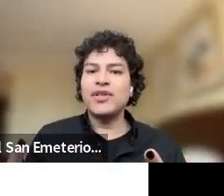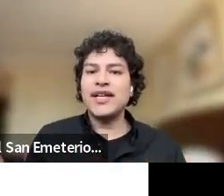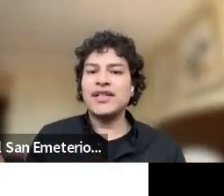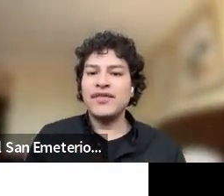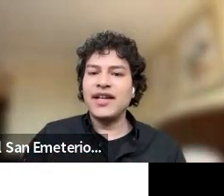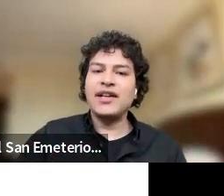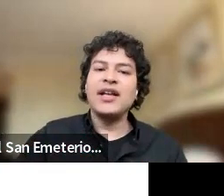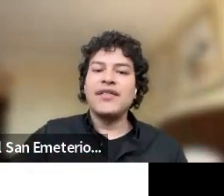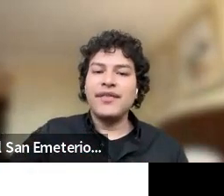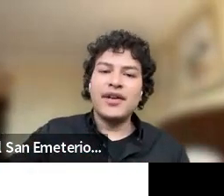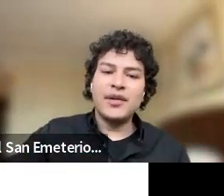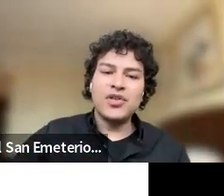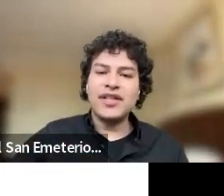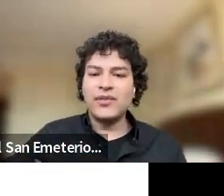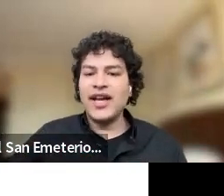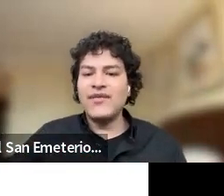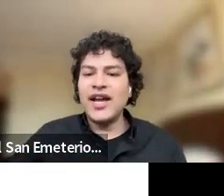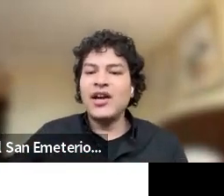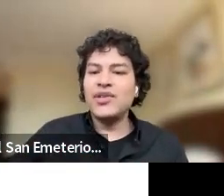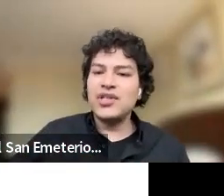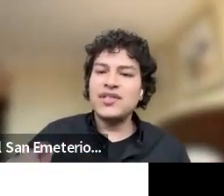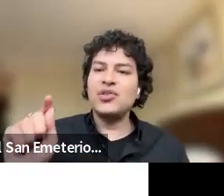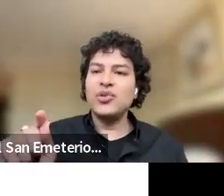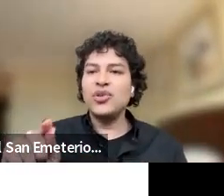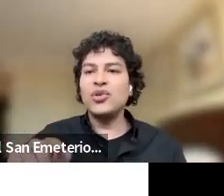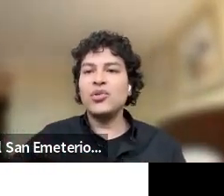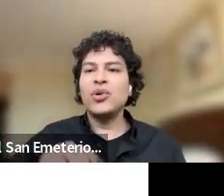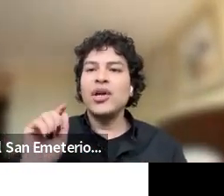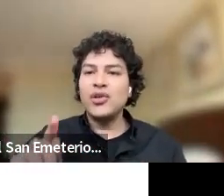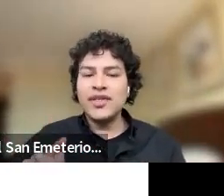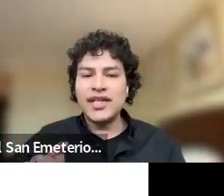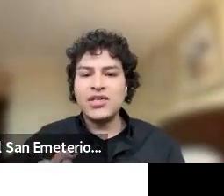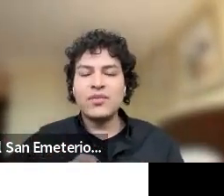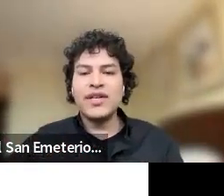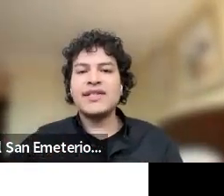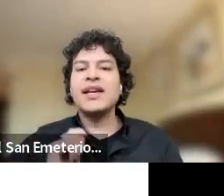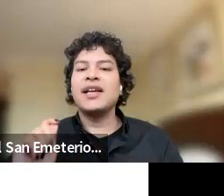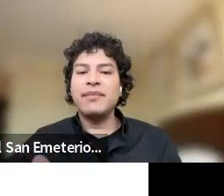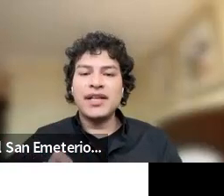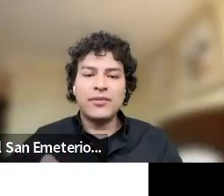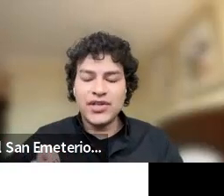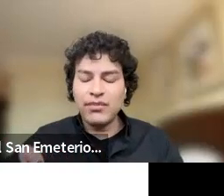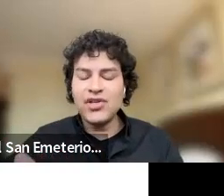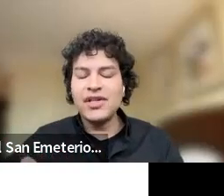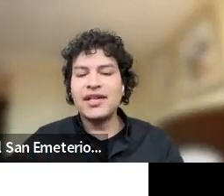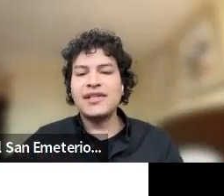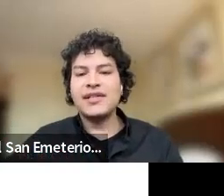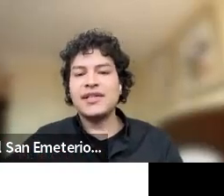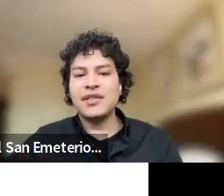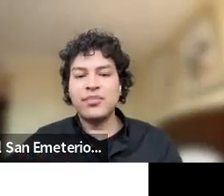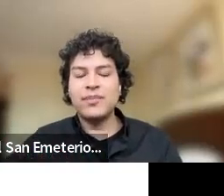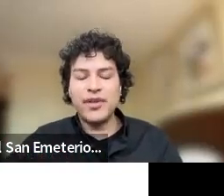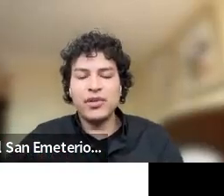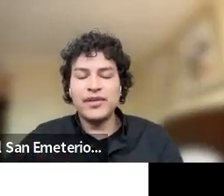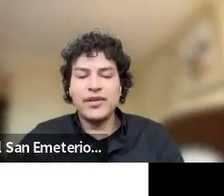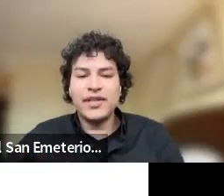is more protective than the option that we have now, which is you do you assess your risk, which marginalizes